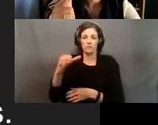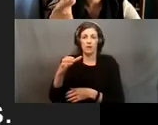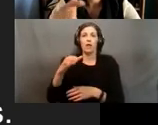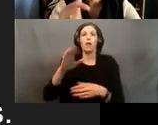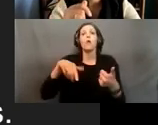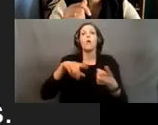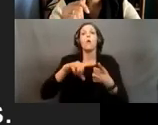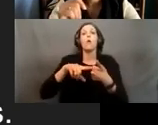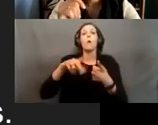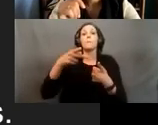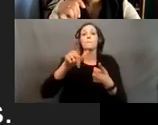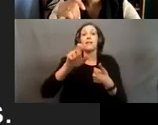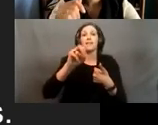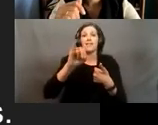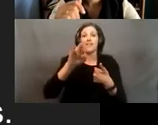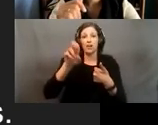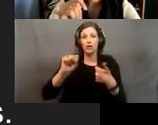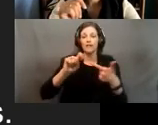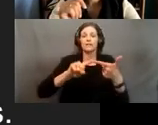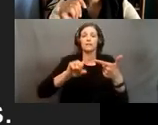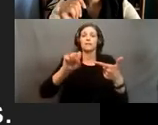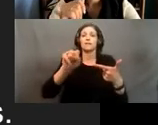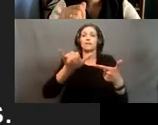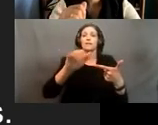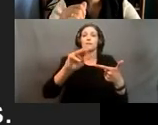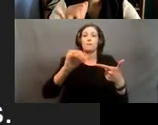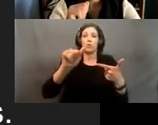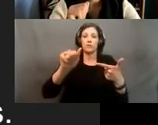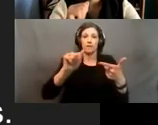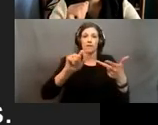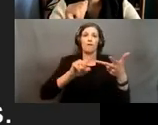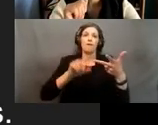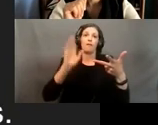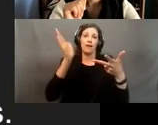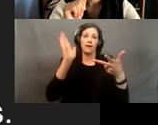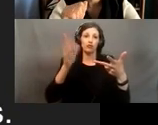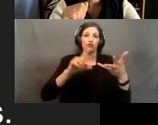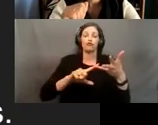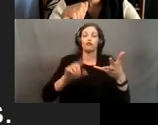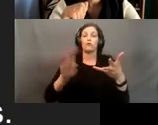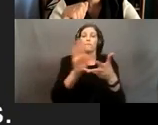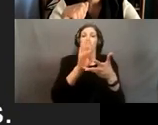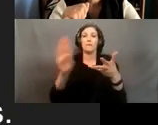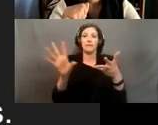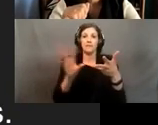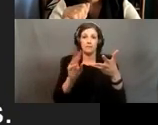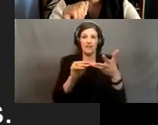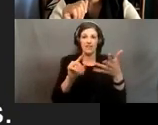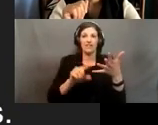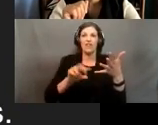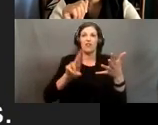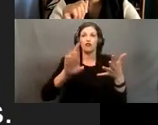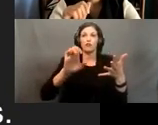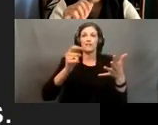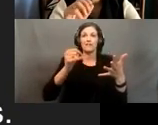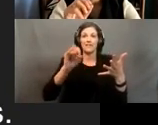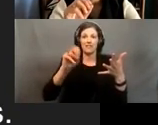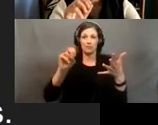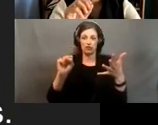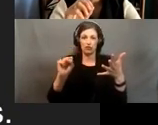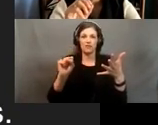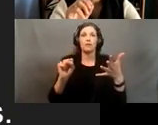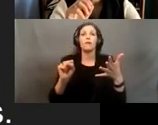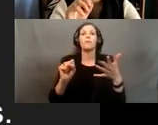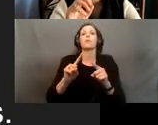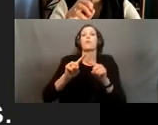symposia, lectures, business meetings, and receptions. And they will be relying on